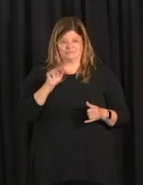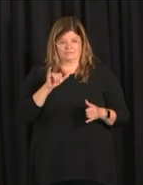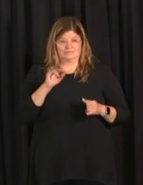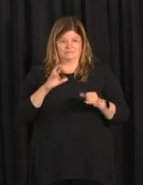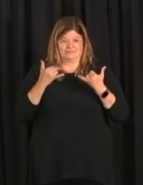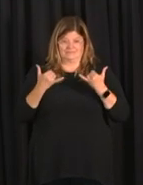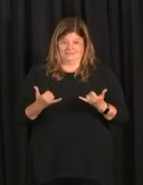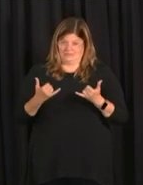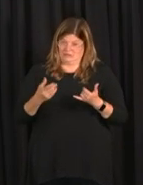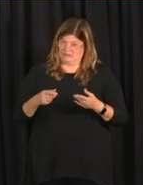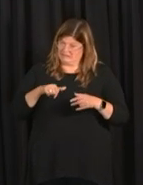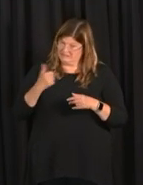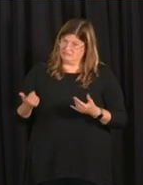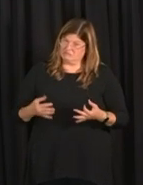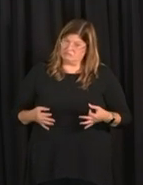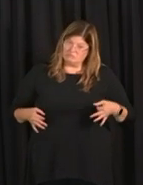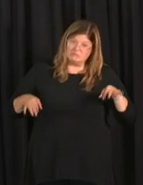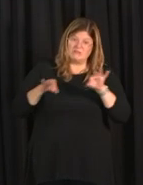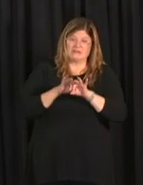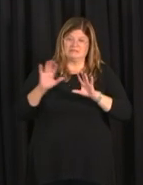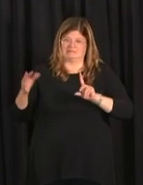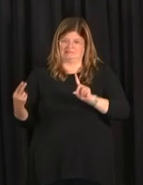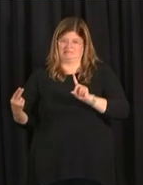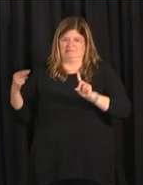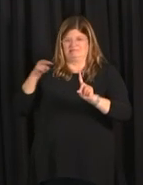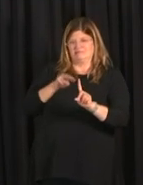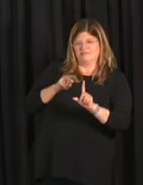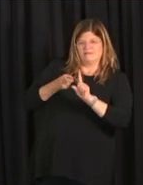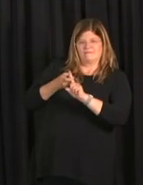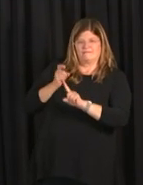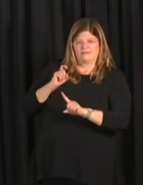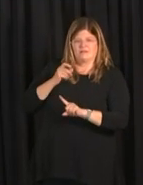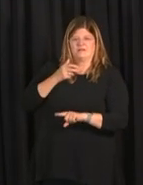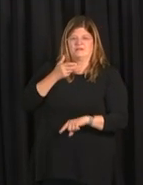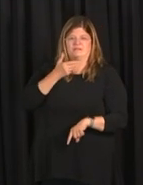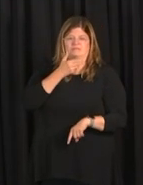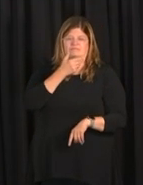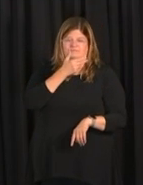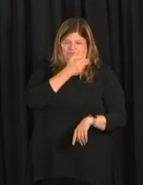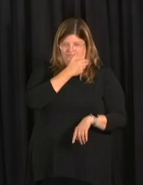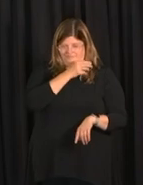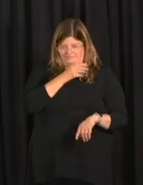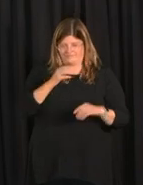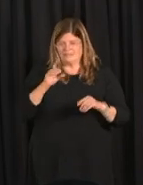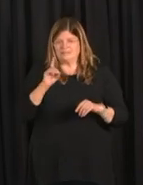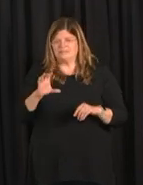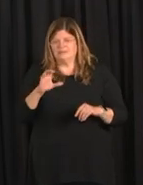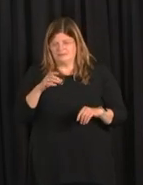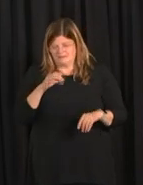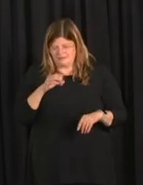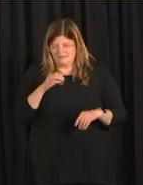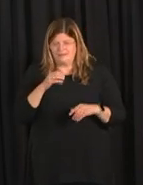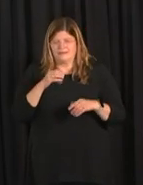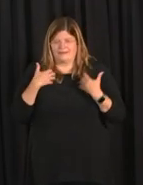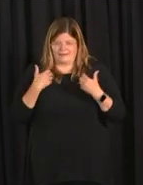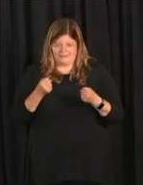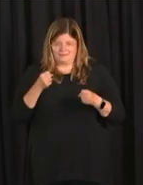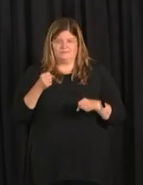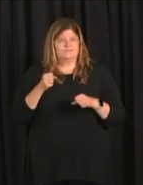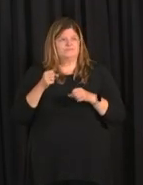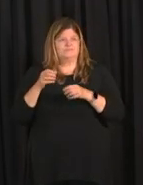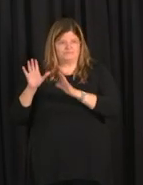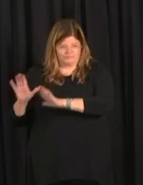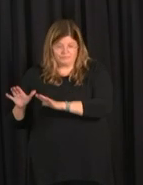important aspect of our public health, and that's the flu vaccine. We have for several weeks been urging